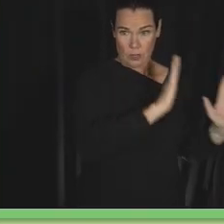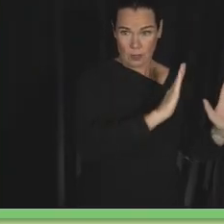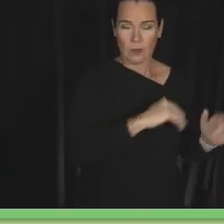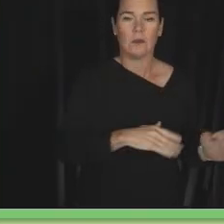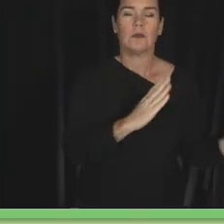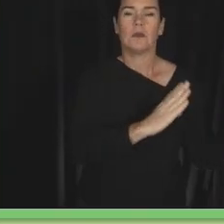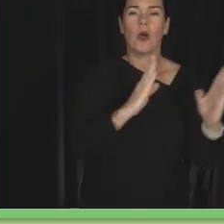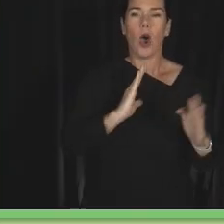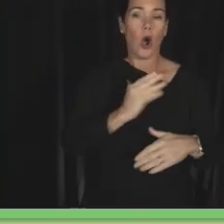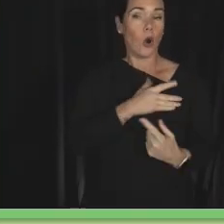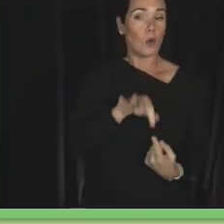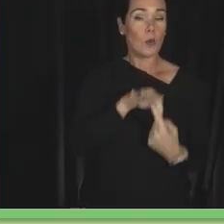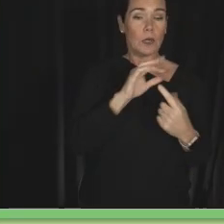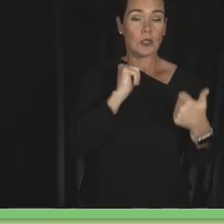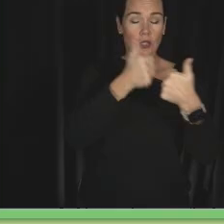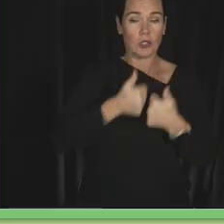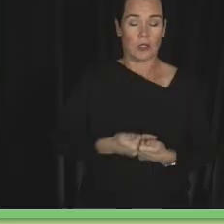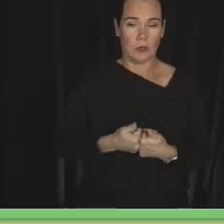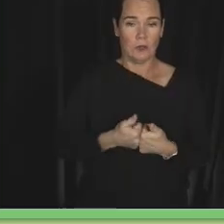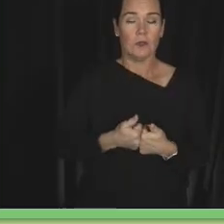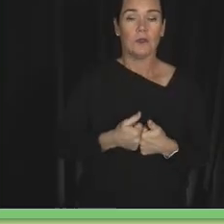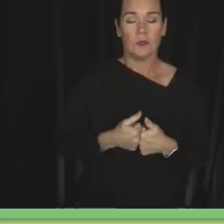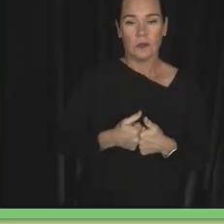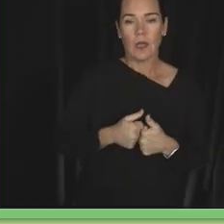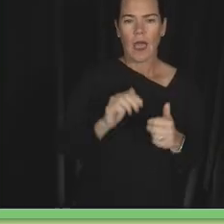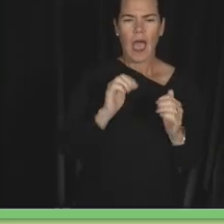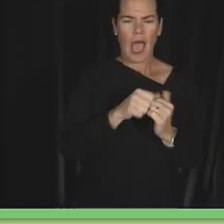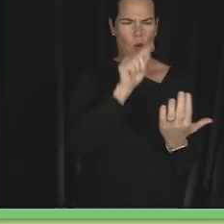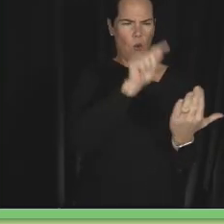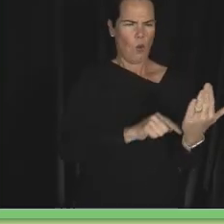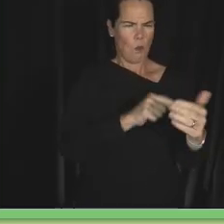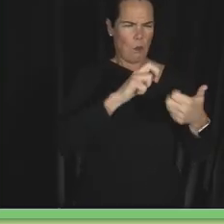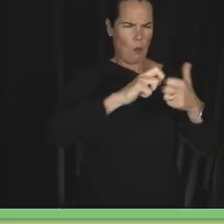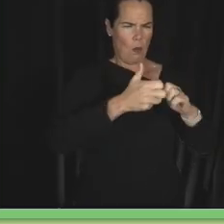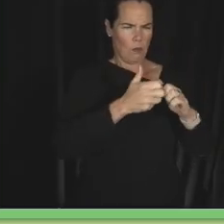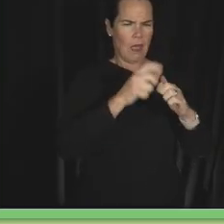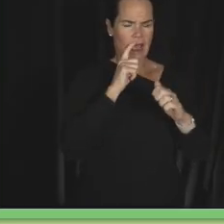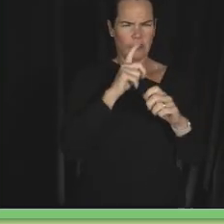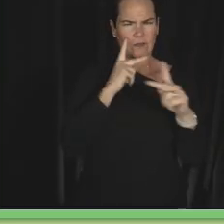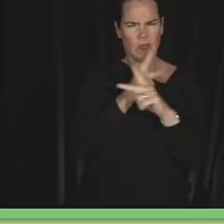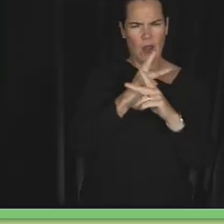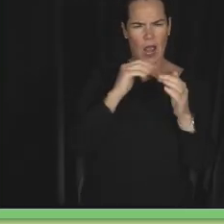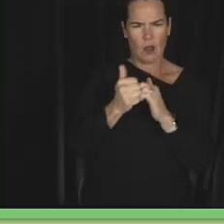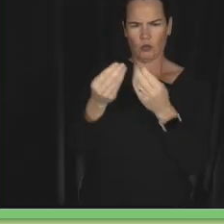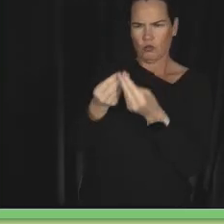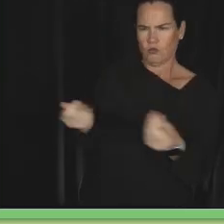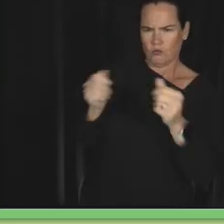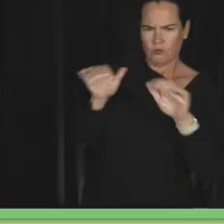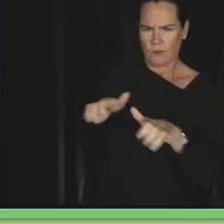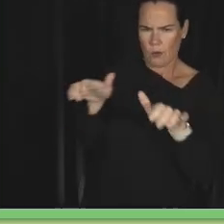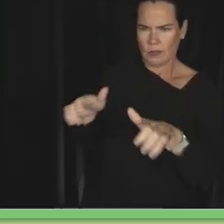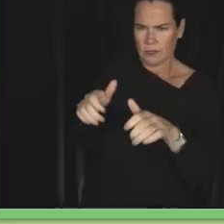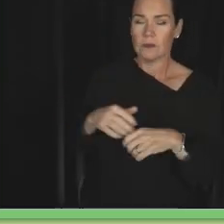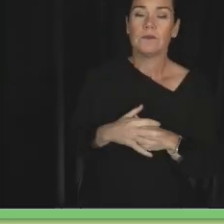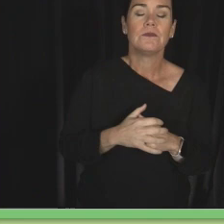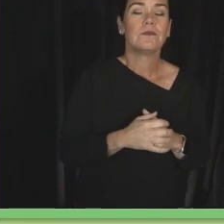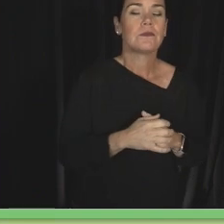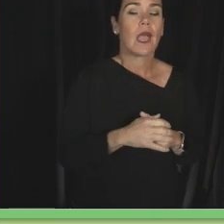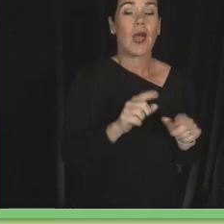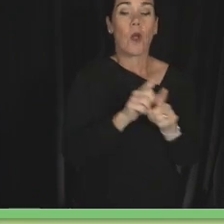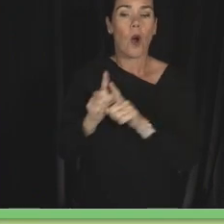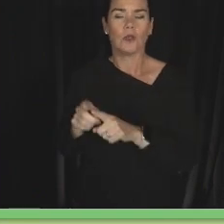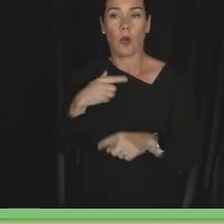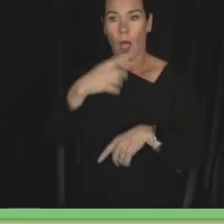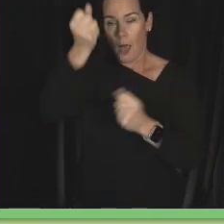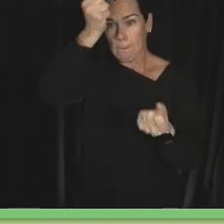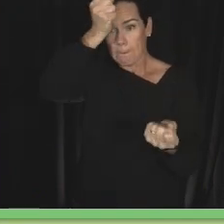we're trying to meet and how those business problems force us to look for performance wins. And lastly, I'll share the eureka moment that saved